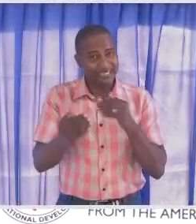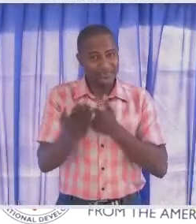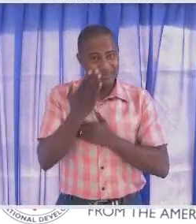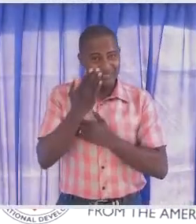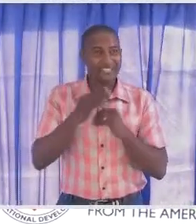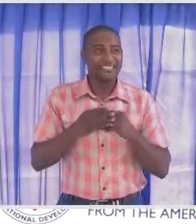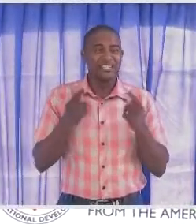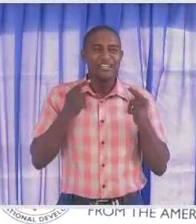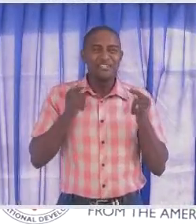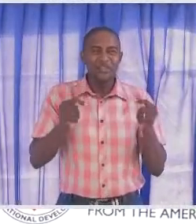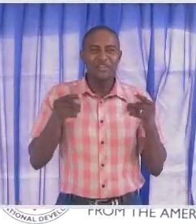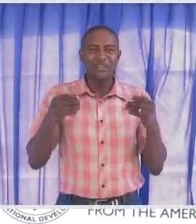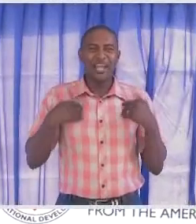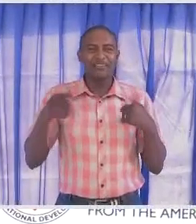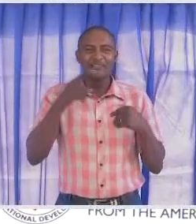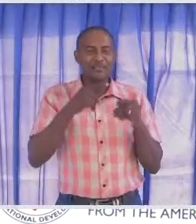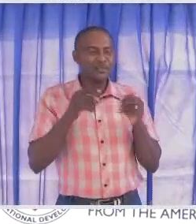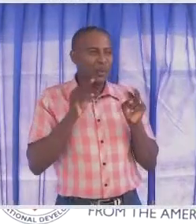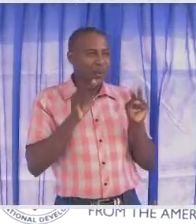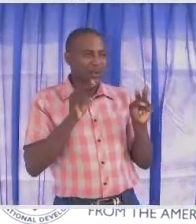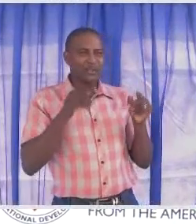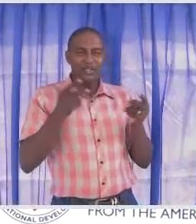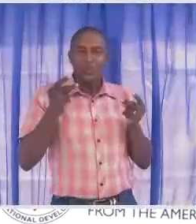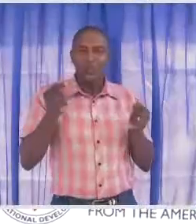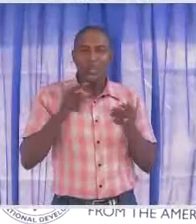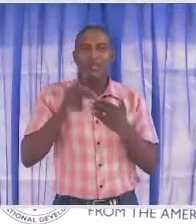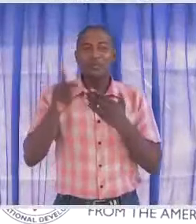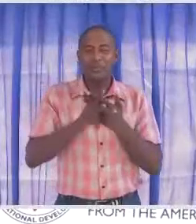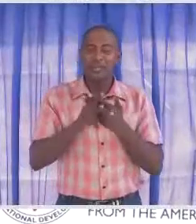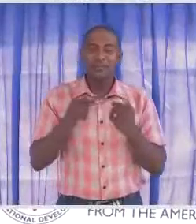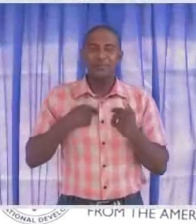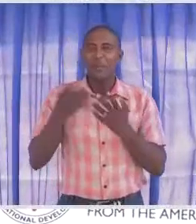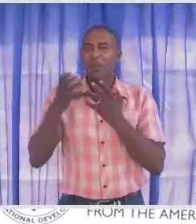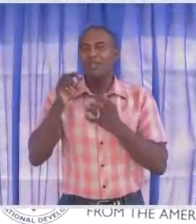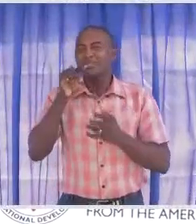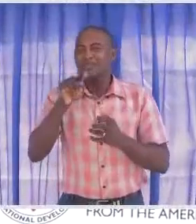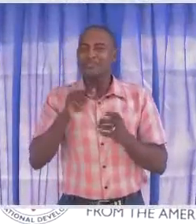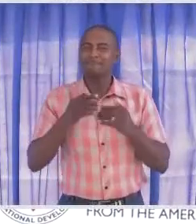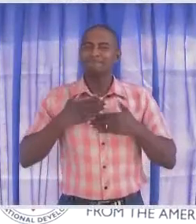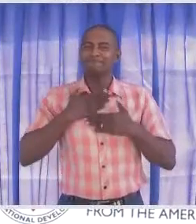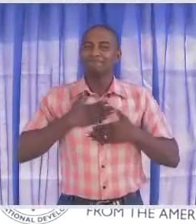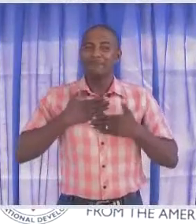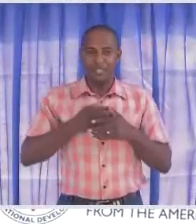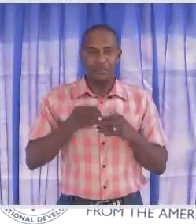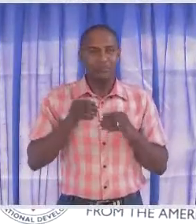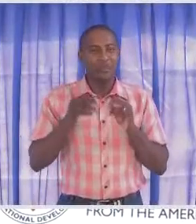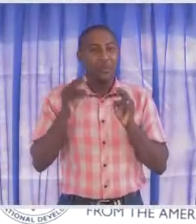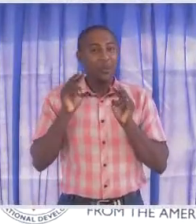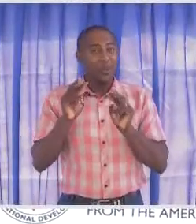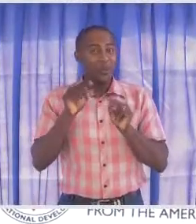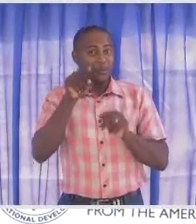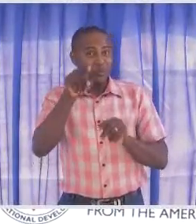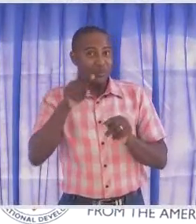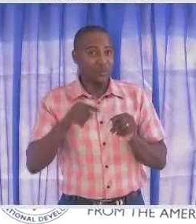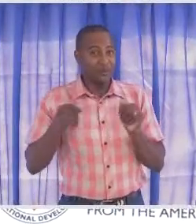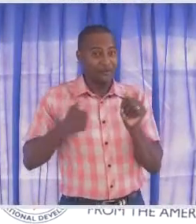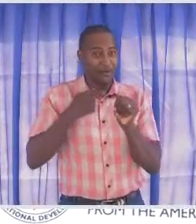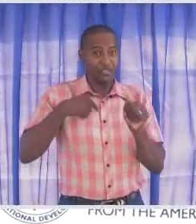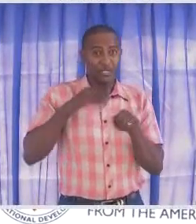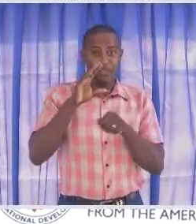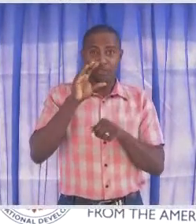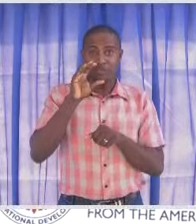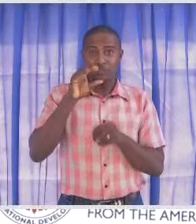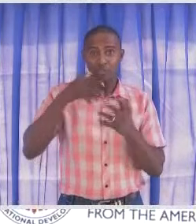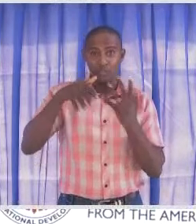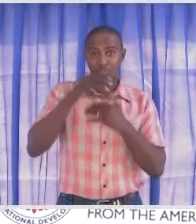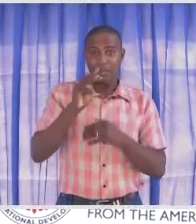this quick program, and we hope you enjoy it. We also hope you're already following us on social media. You can find us on